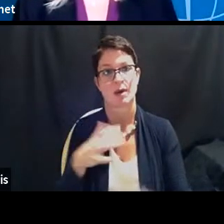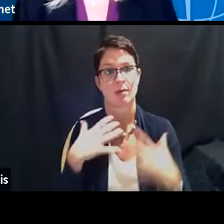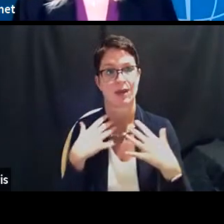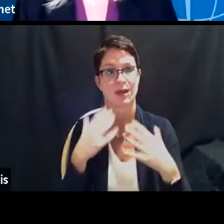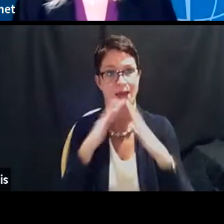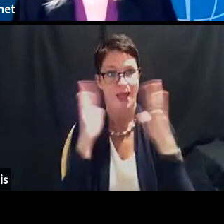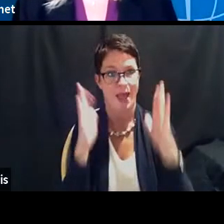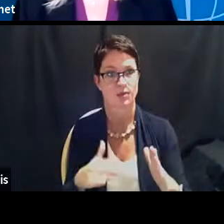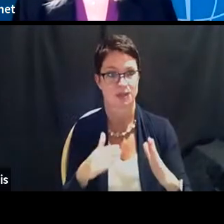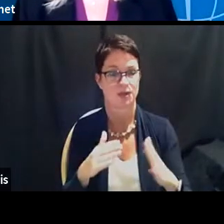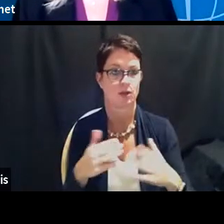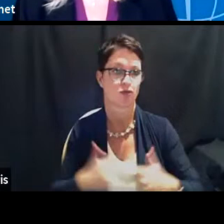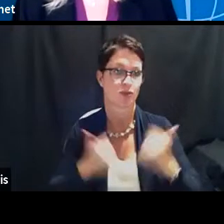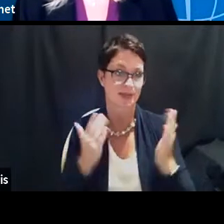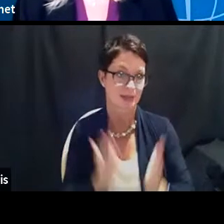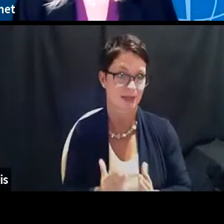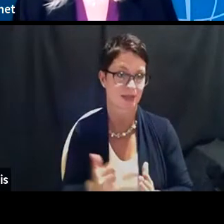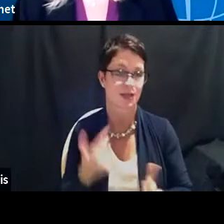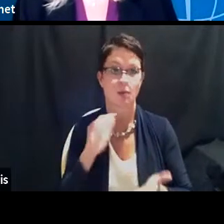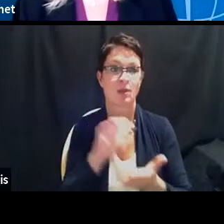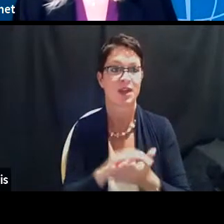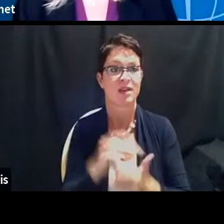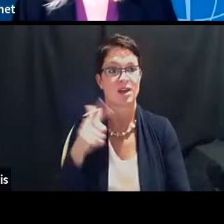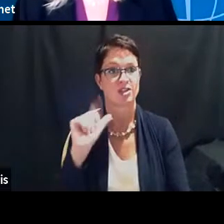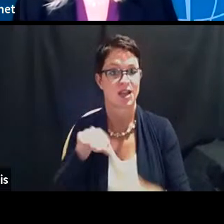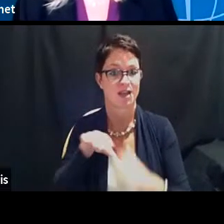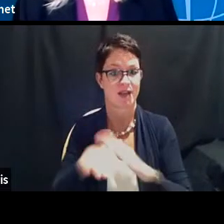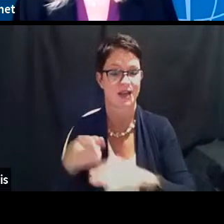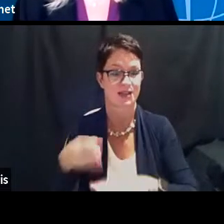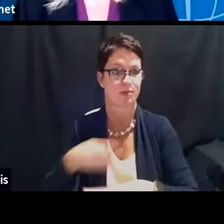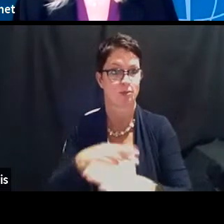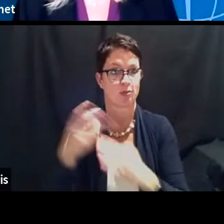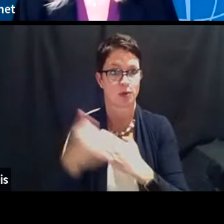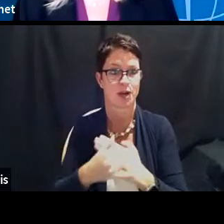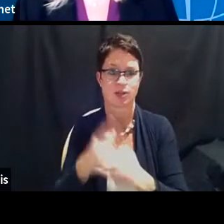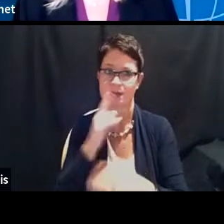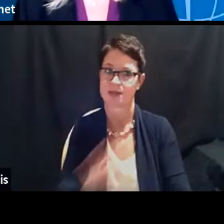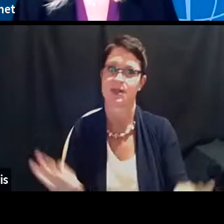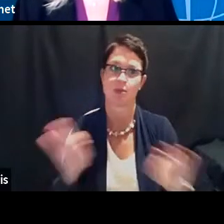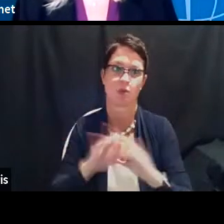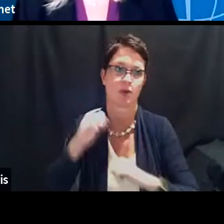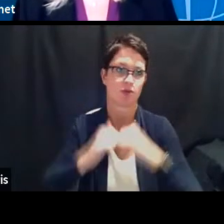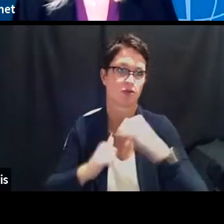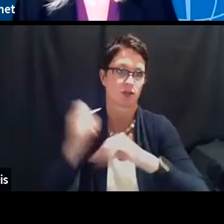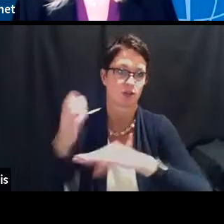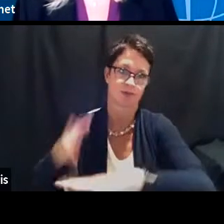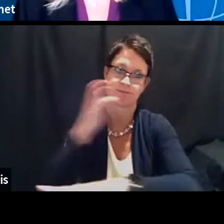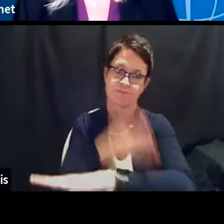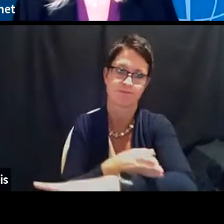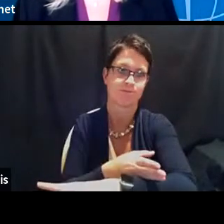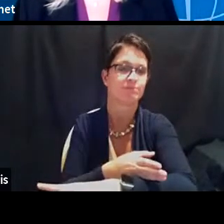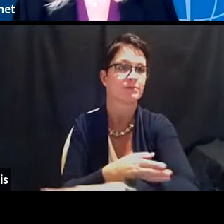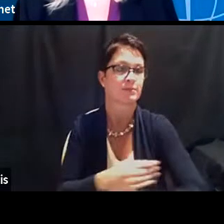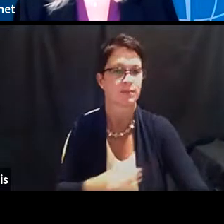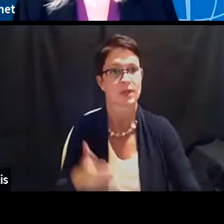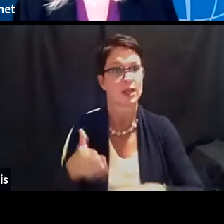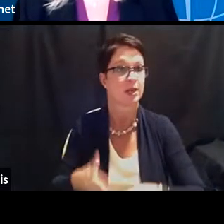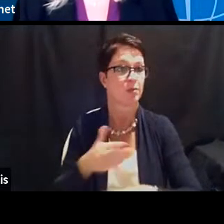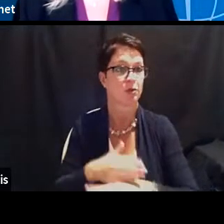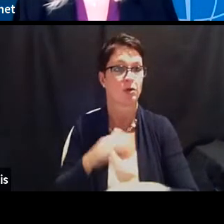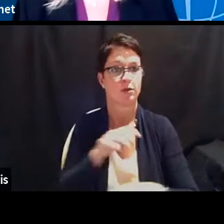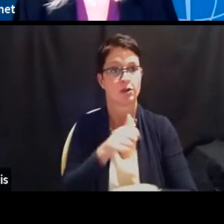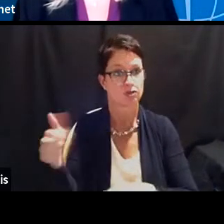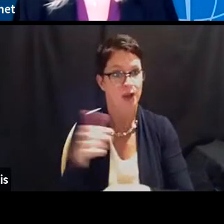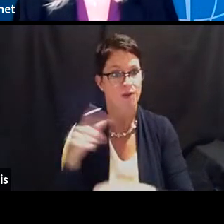residents. We believe the LaGuardia Access Improvement Project is a vital infrastructure upgrade. It would improve travel times